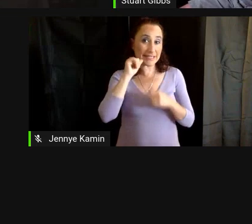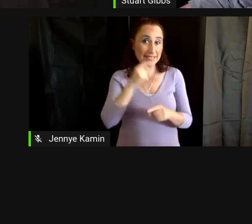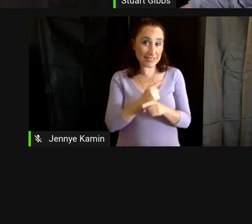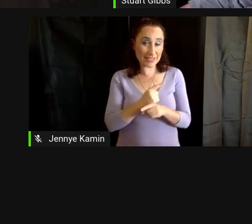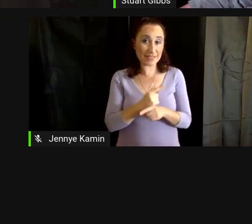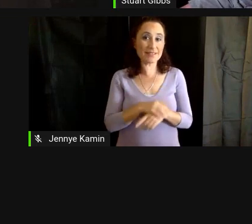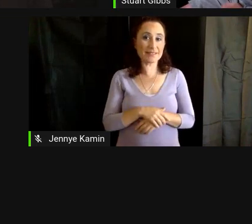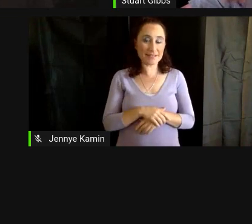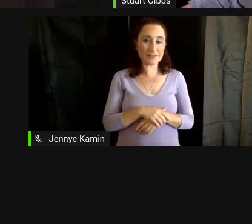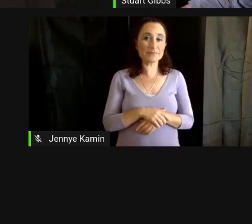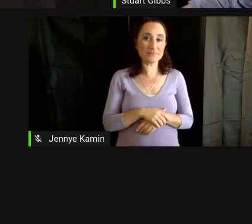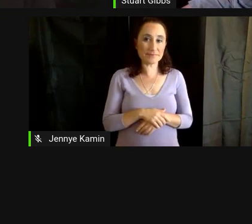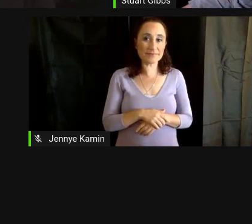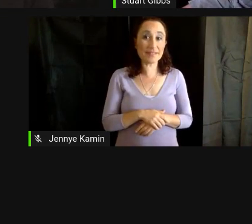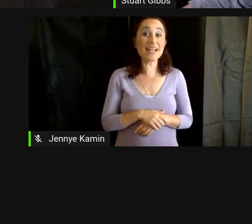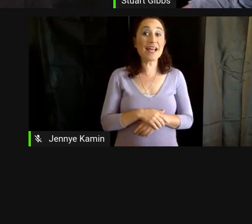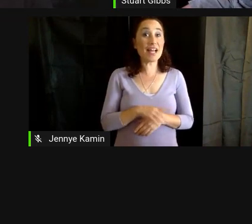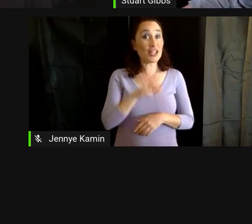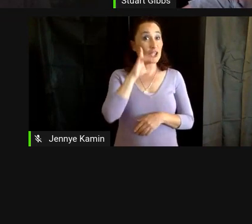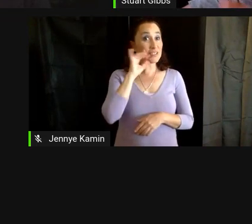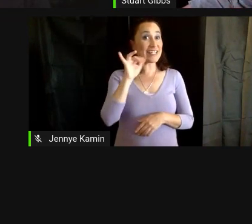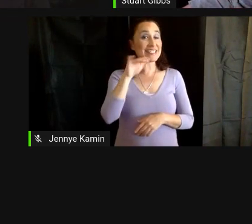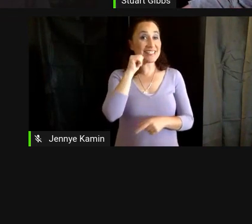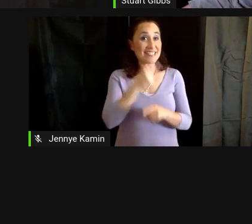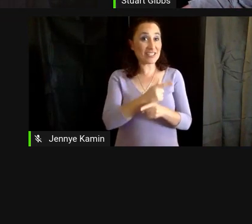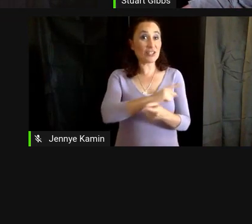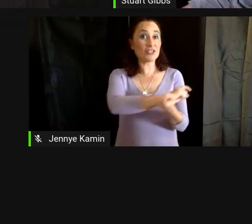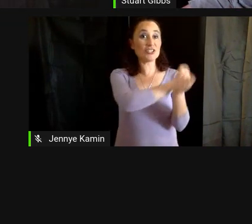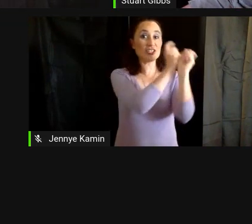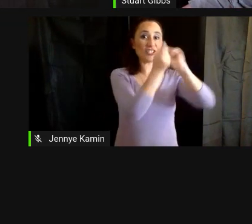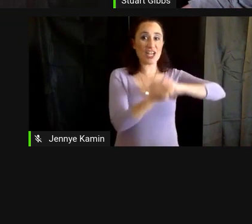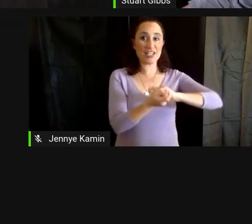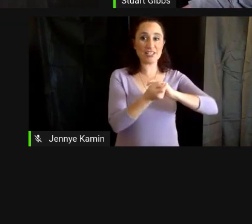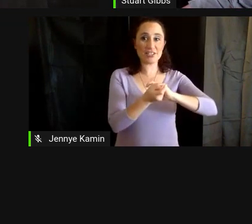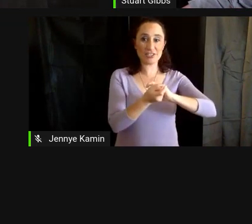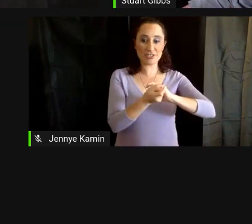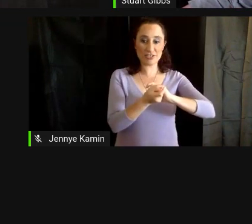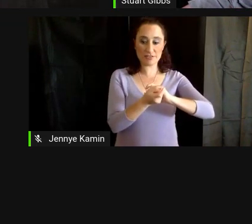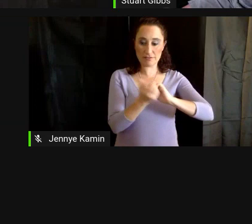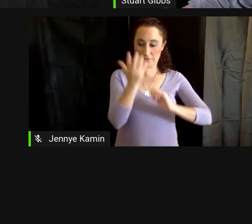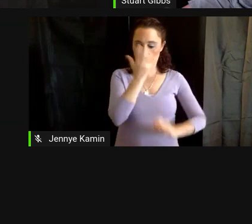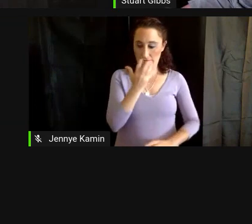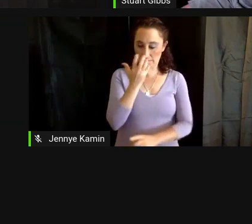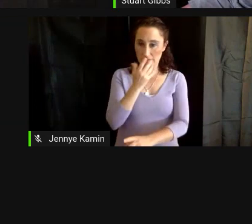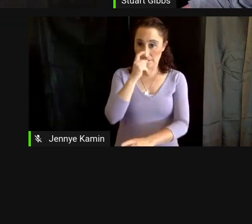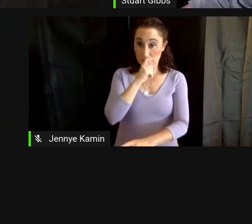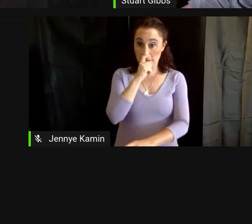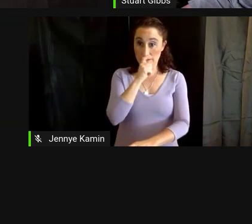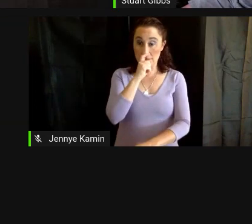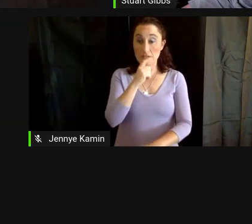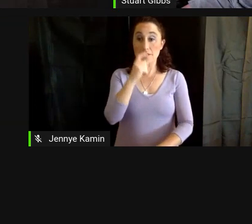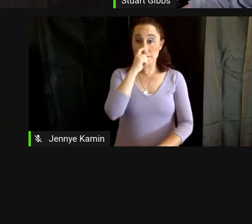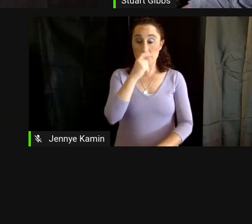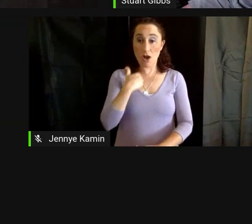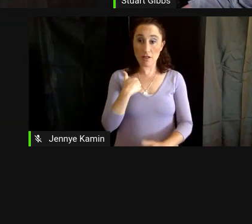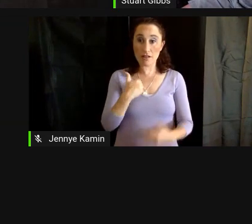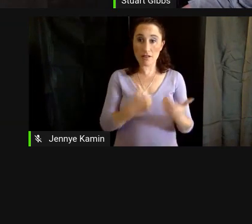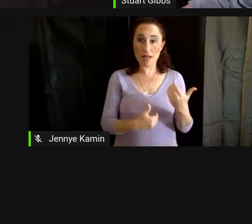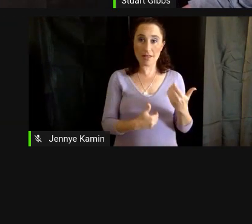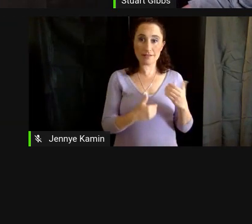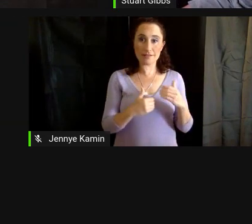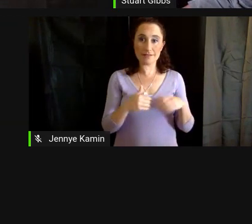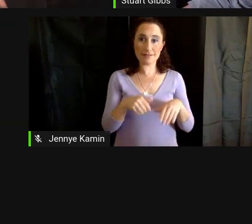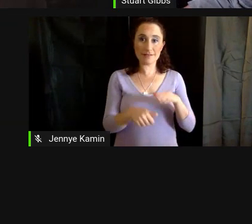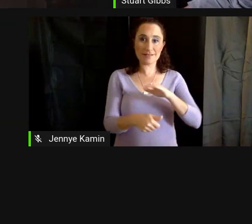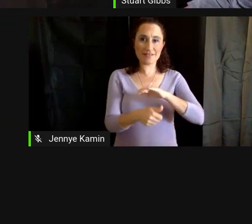And he looks like, it appears that his sister has been turned into a doll. And the doll is holding a turnip